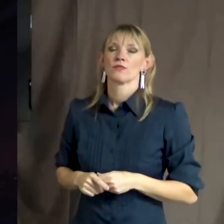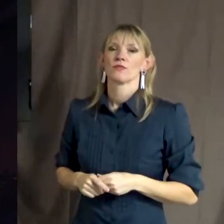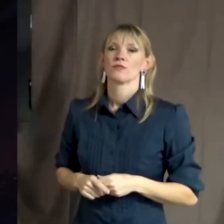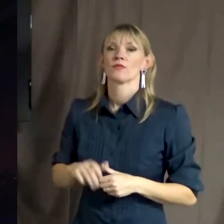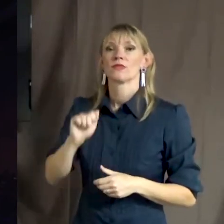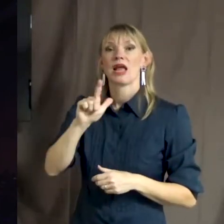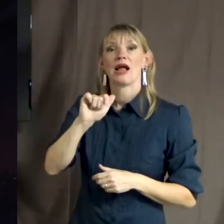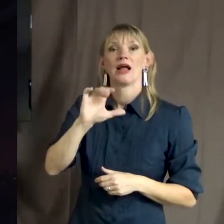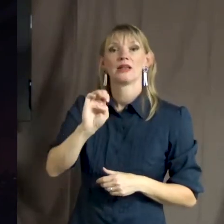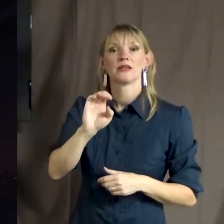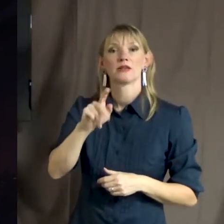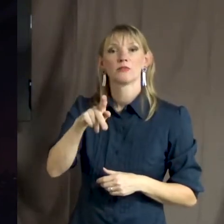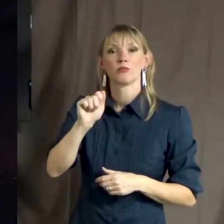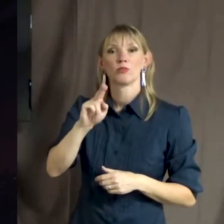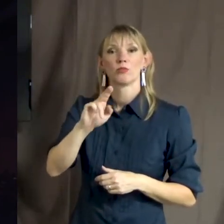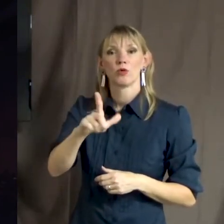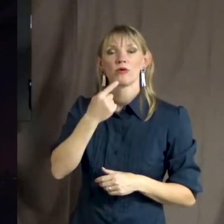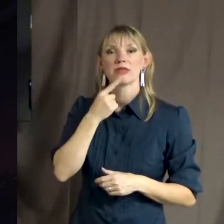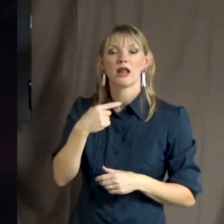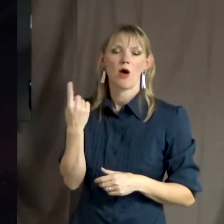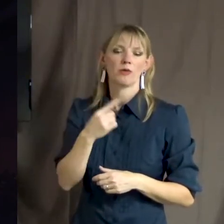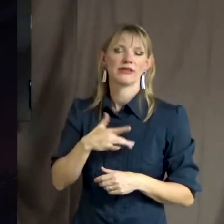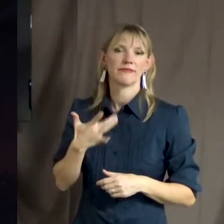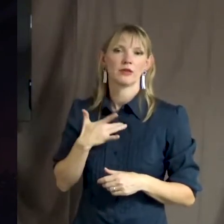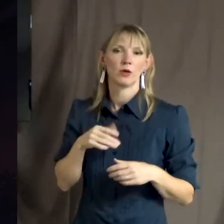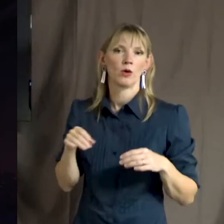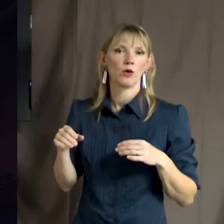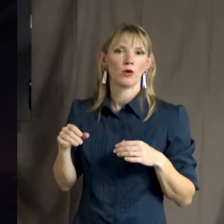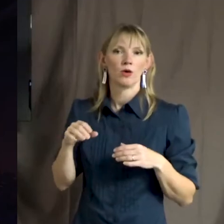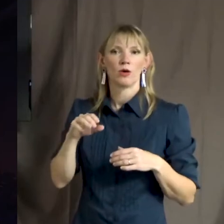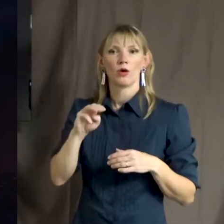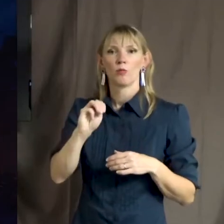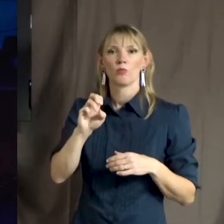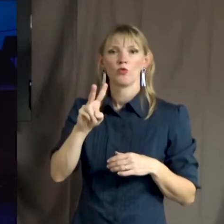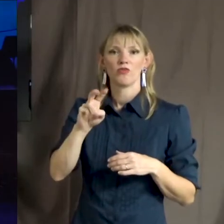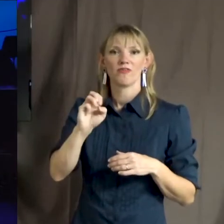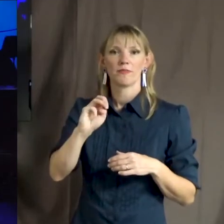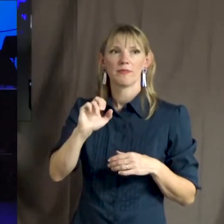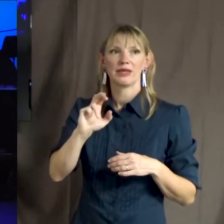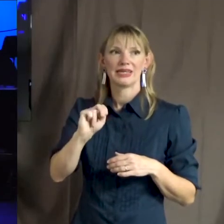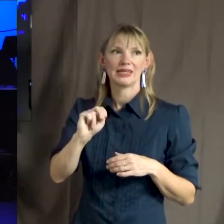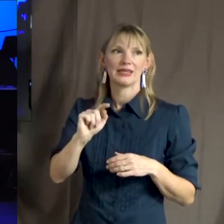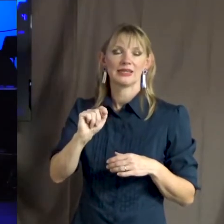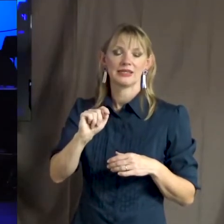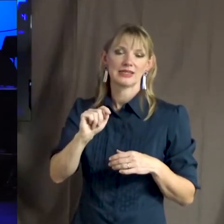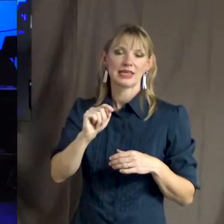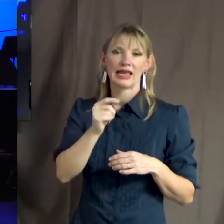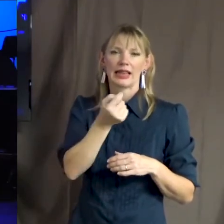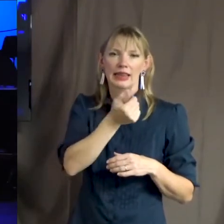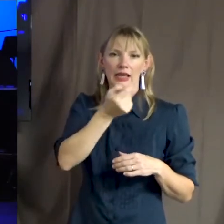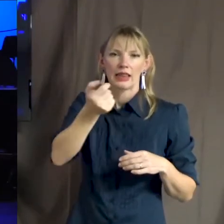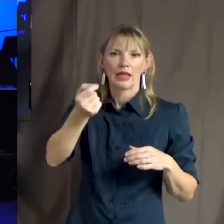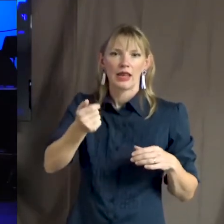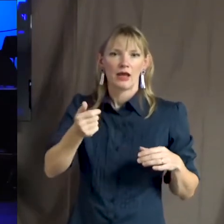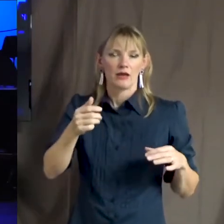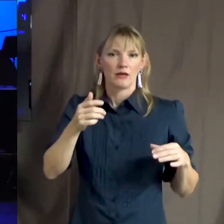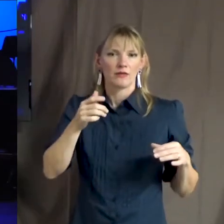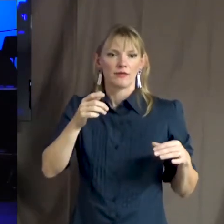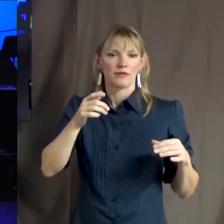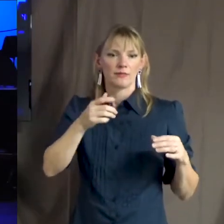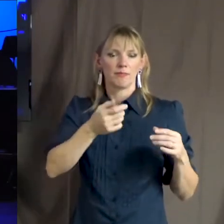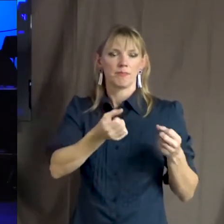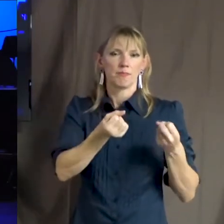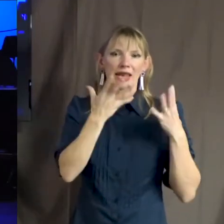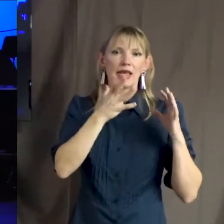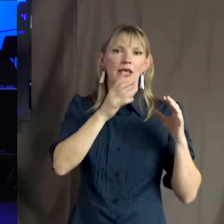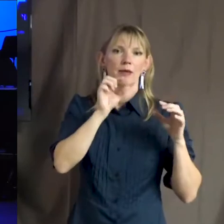Alice Paul said, "I always feel the movement is a sort of mosaic. Each of us puts in one little stone, and then you get a great mosaic at